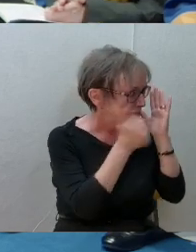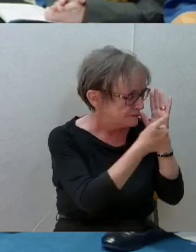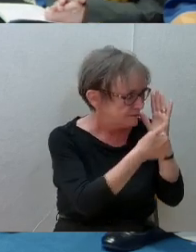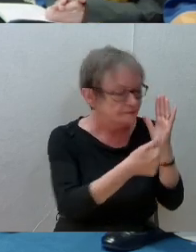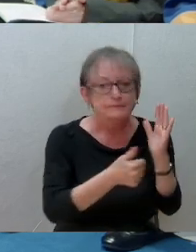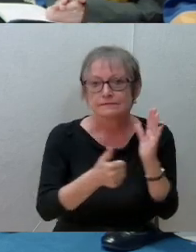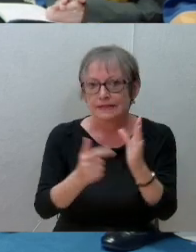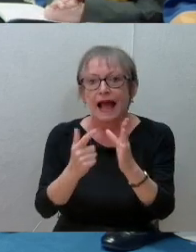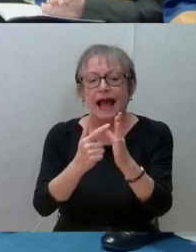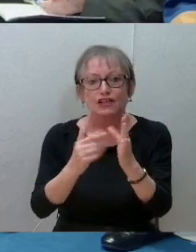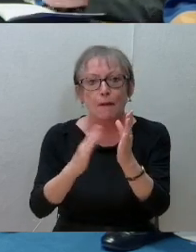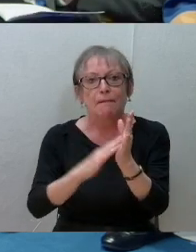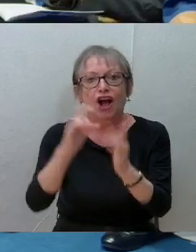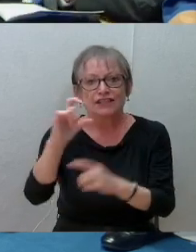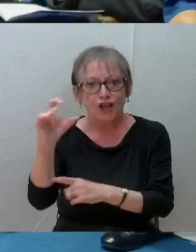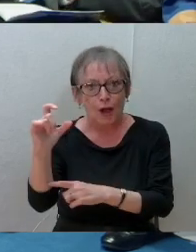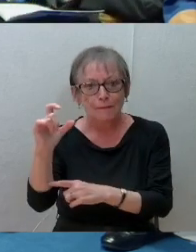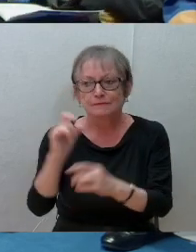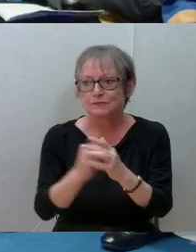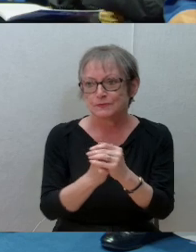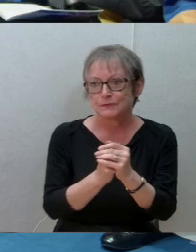Aisling McCusker.